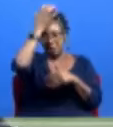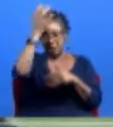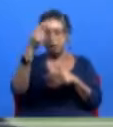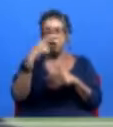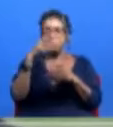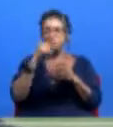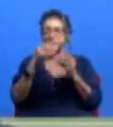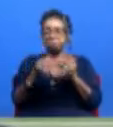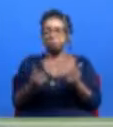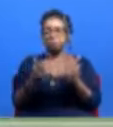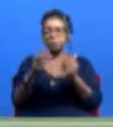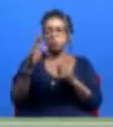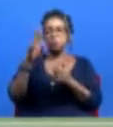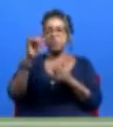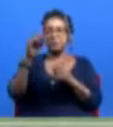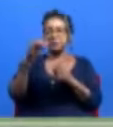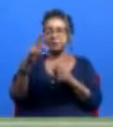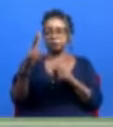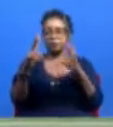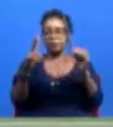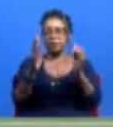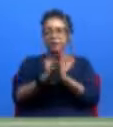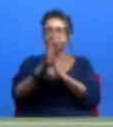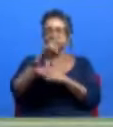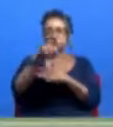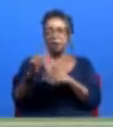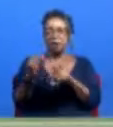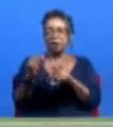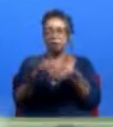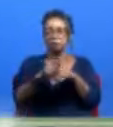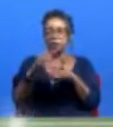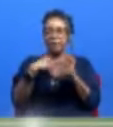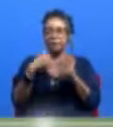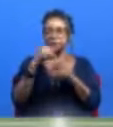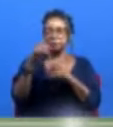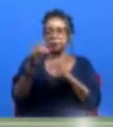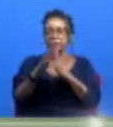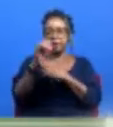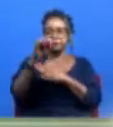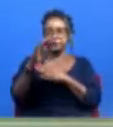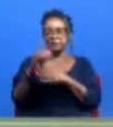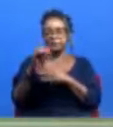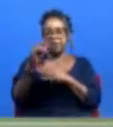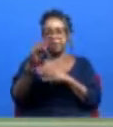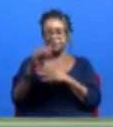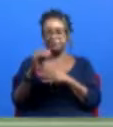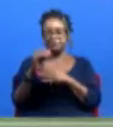Stars 2-0, and Nzoia Sugar also drew 1-0 with FC Talanta.